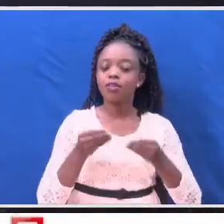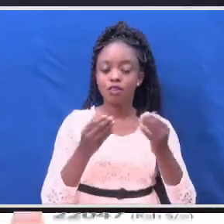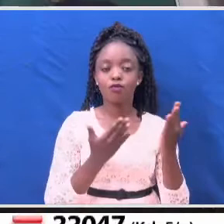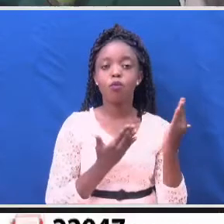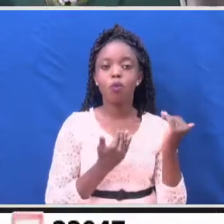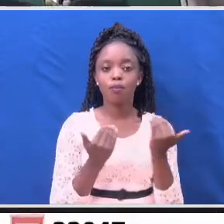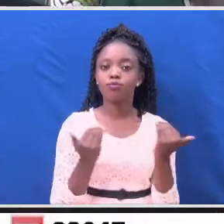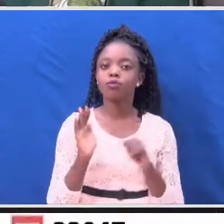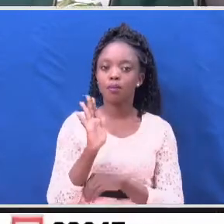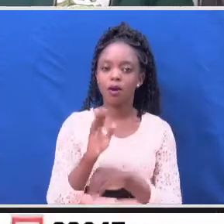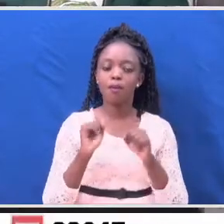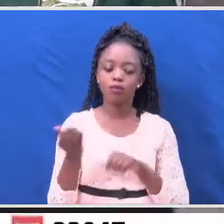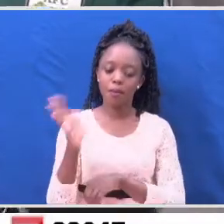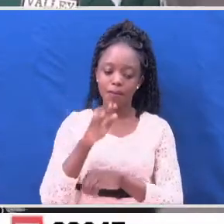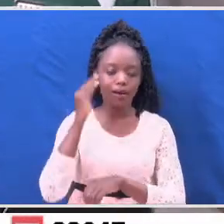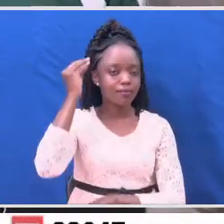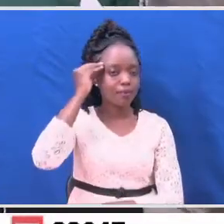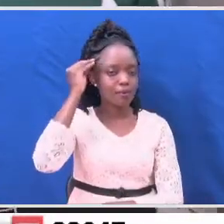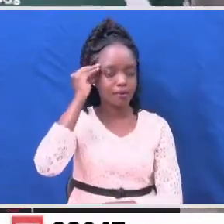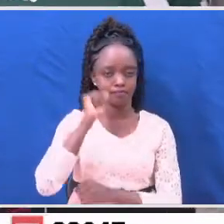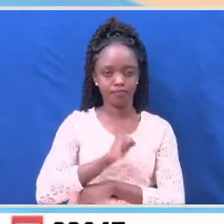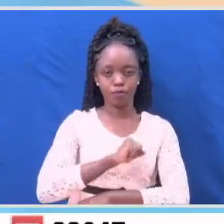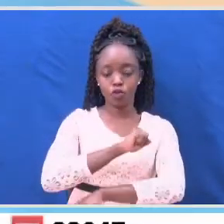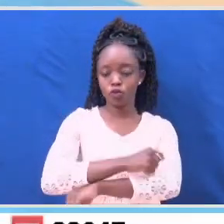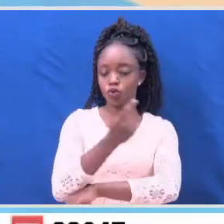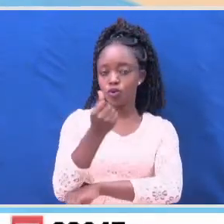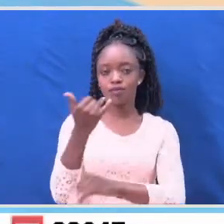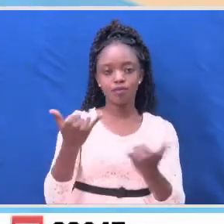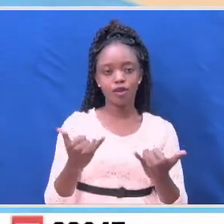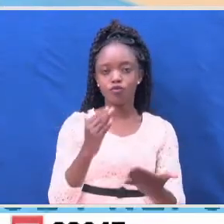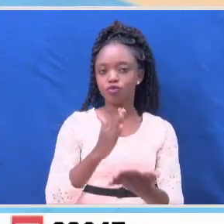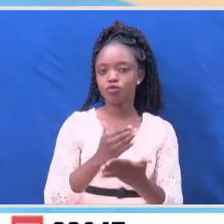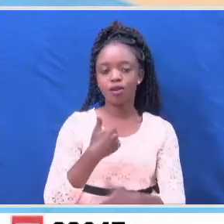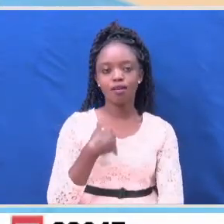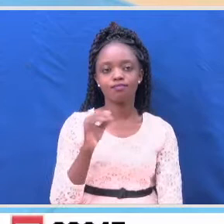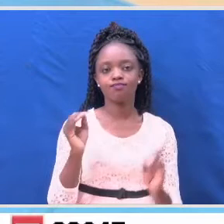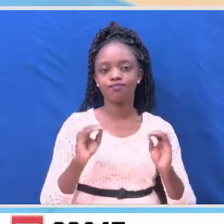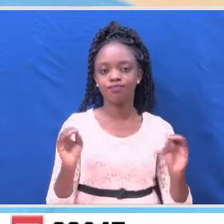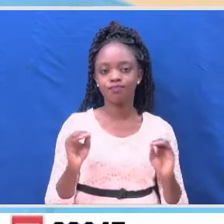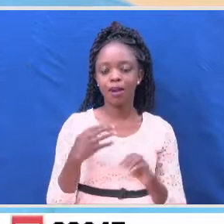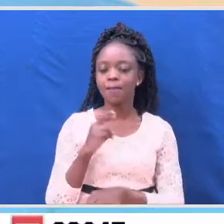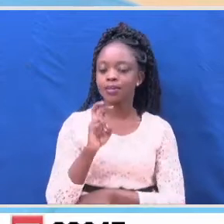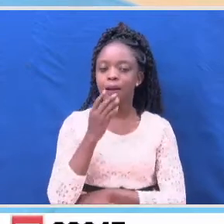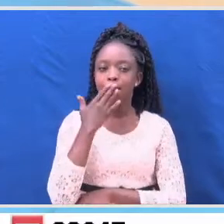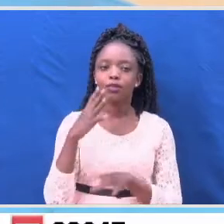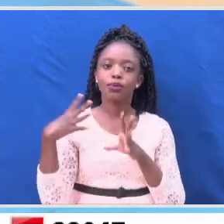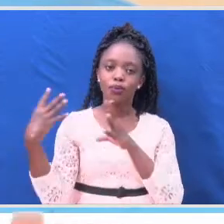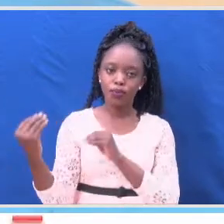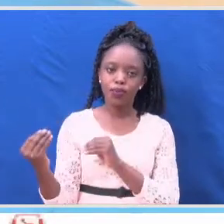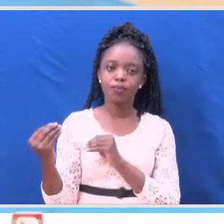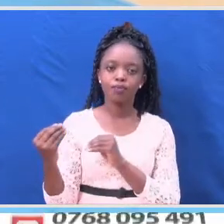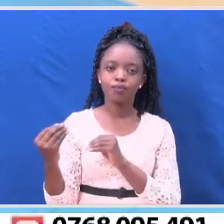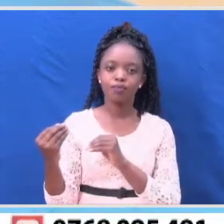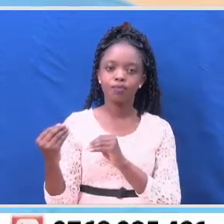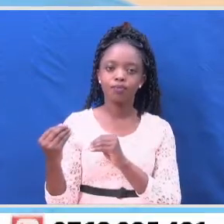that their children will resume learning. Kwa karo, kwa sahi, kusema kweli sina. Niliona aende, wataenda